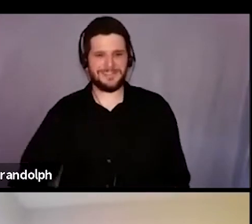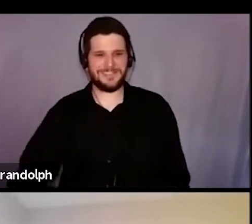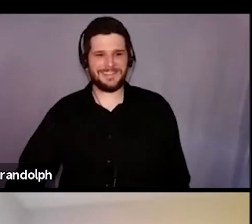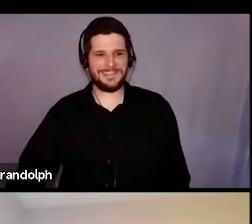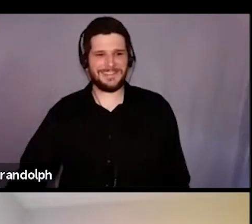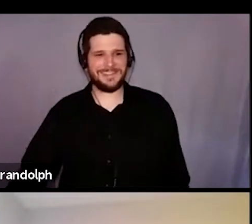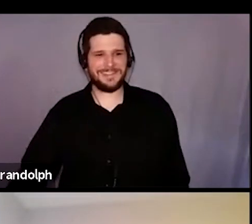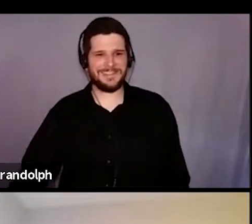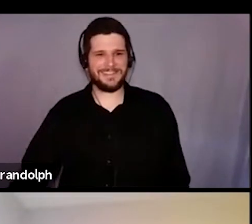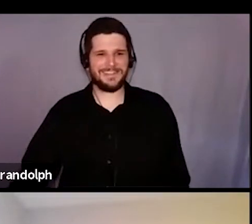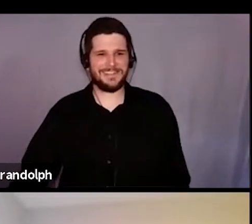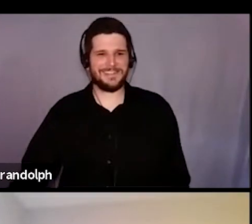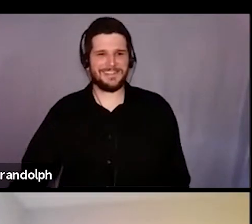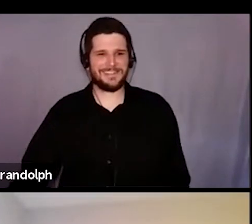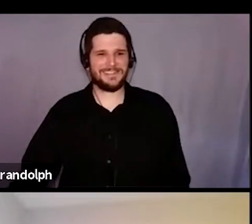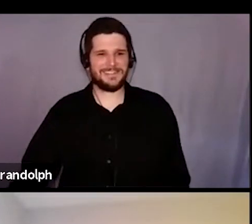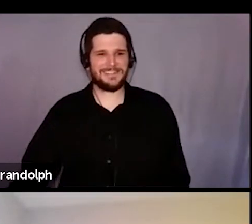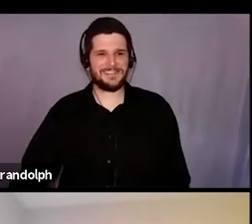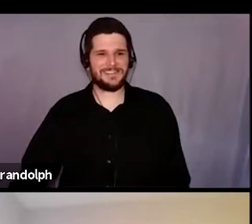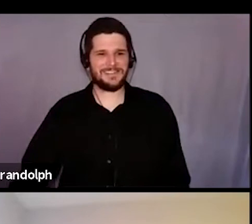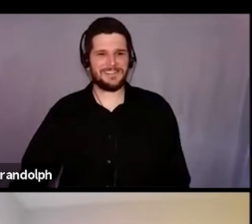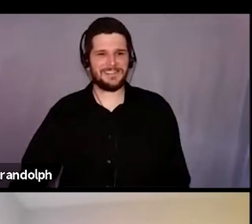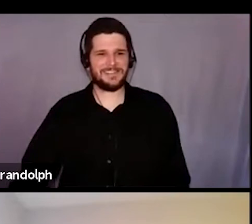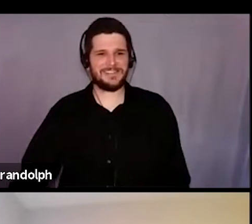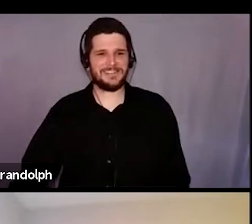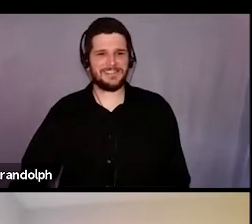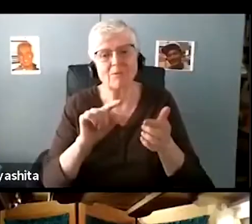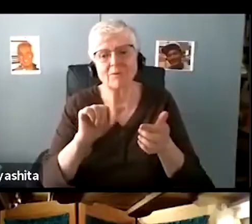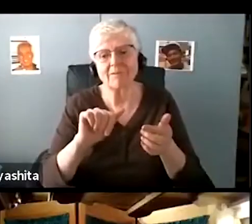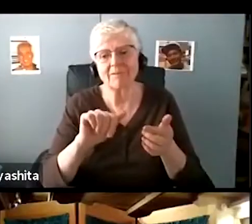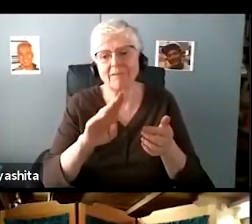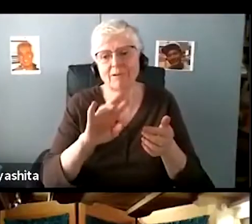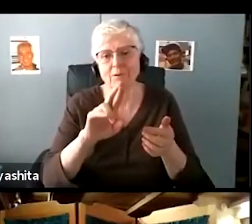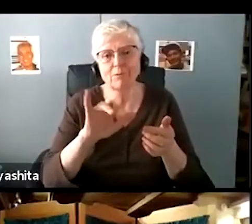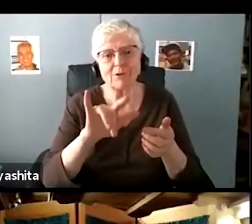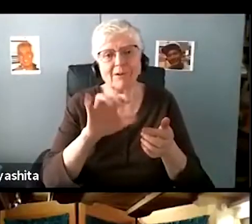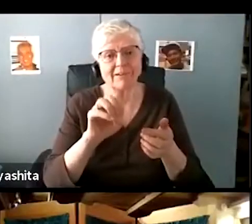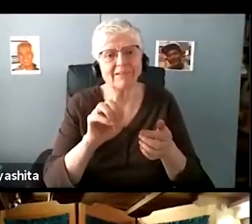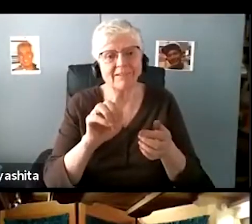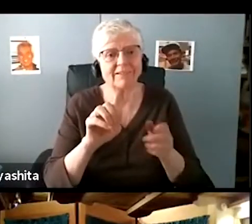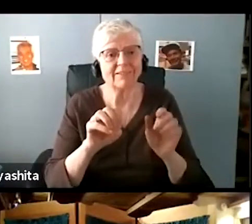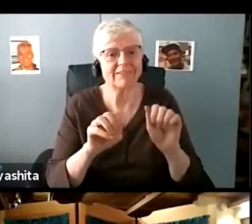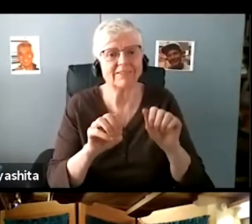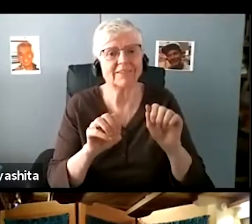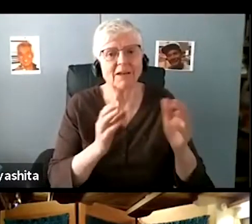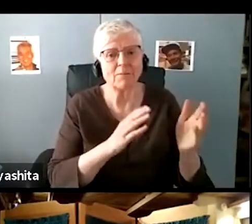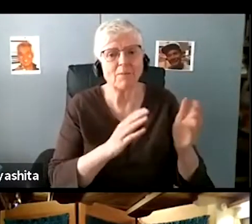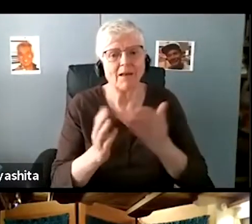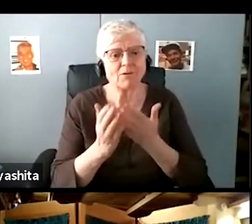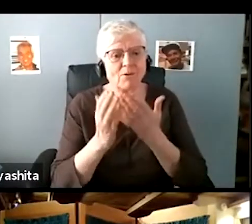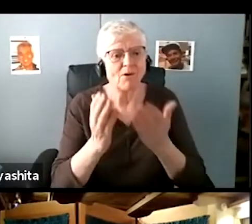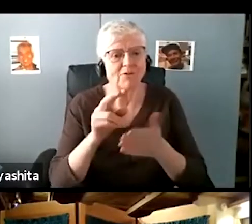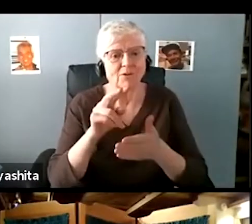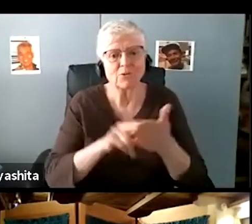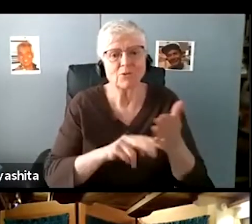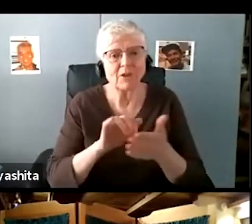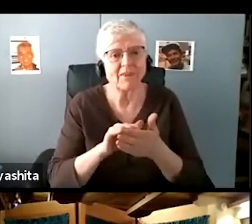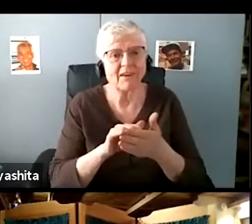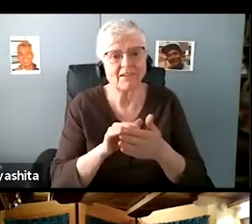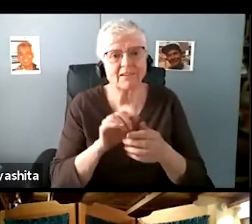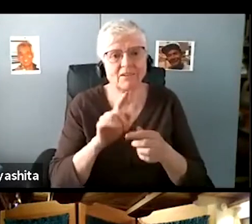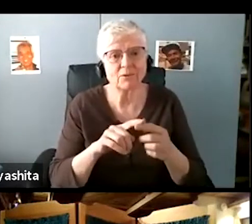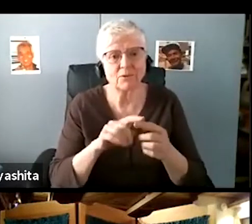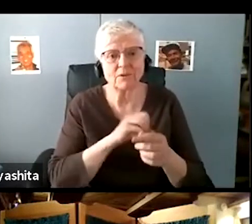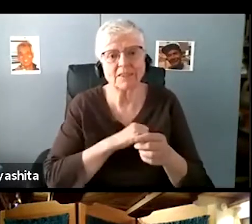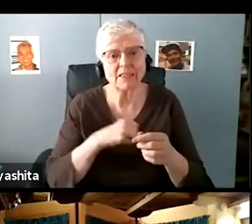from Gabrielle for the Senate. Yeah, I was just about to offer to read that aloud Yeah. to the